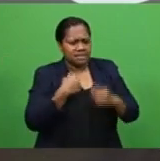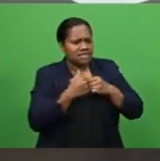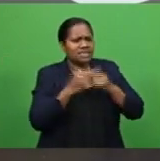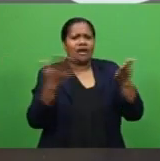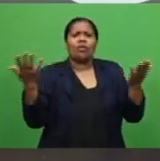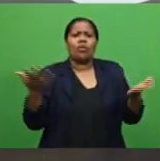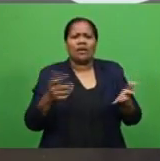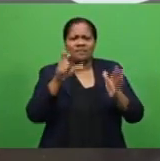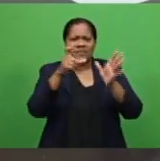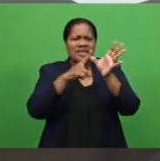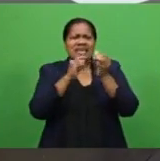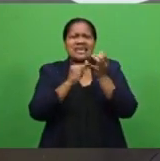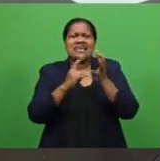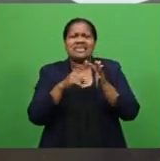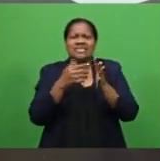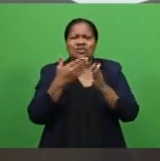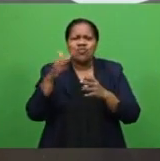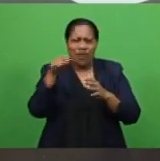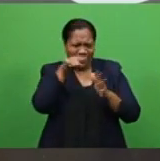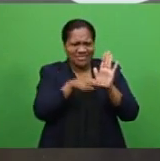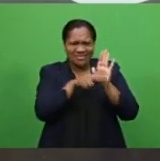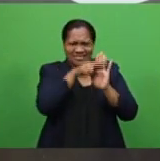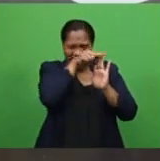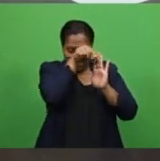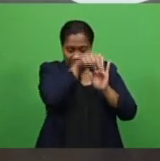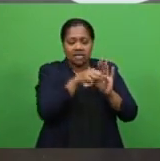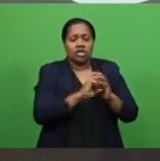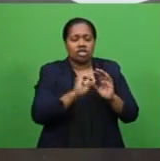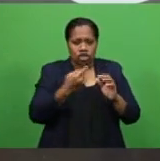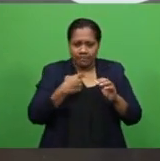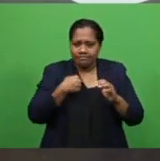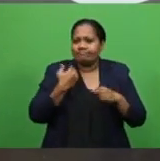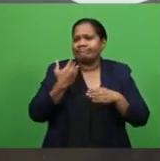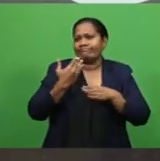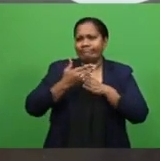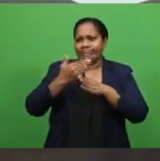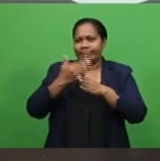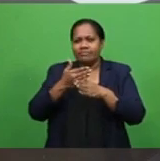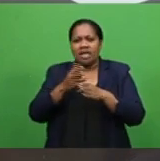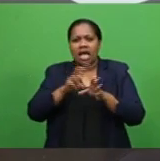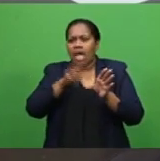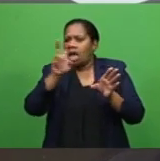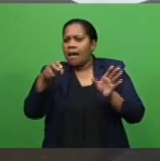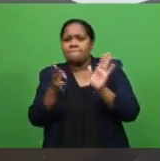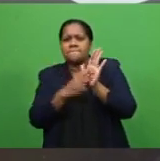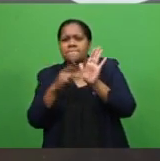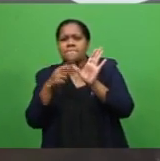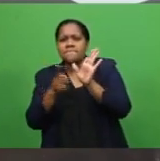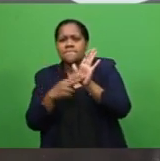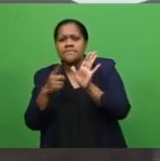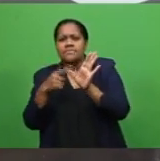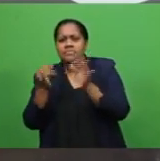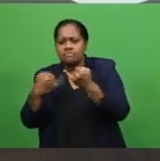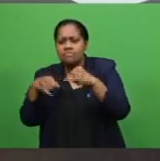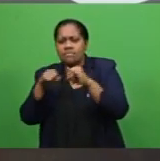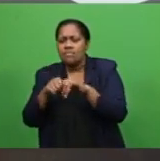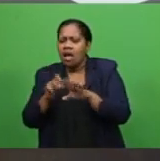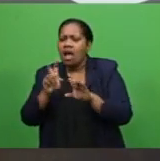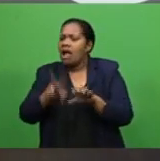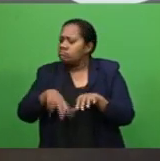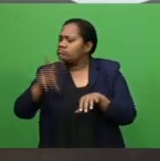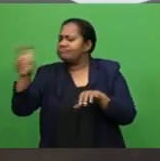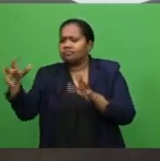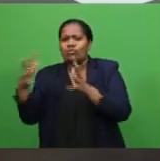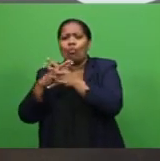and I worked my way up in ranks slowly. So I worked in Castaway Island, I went to Mana Island Resort, been to Windrocker